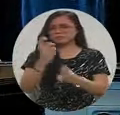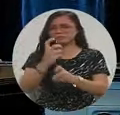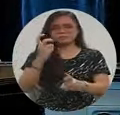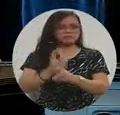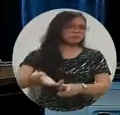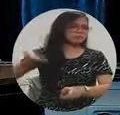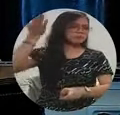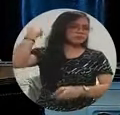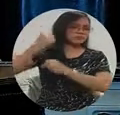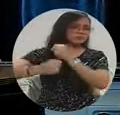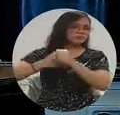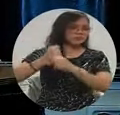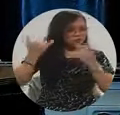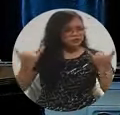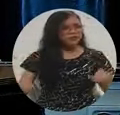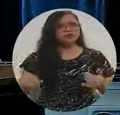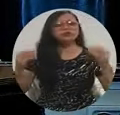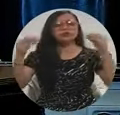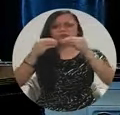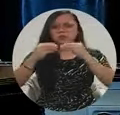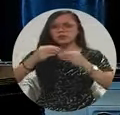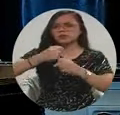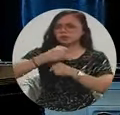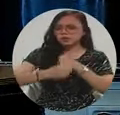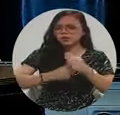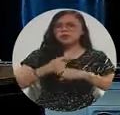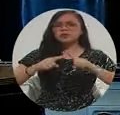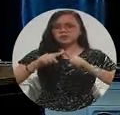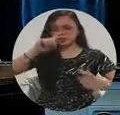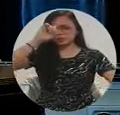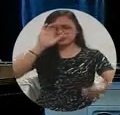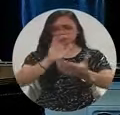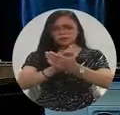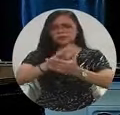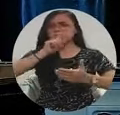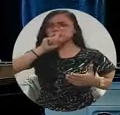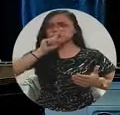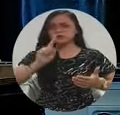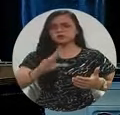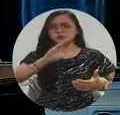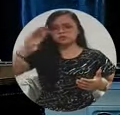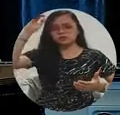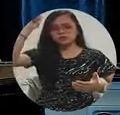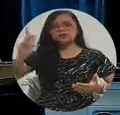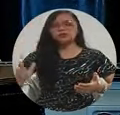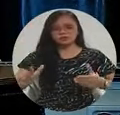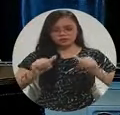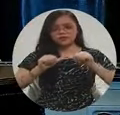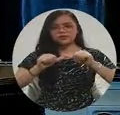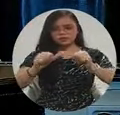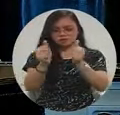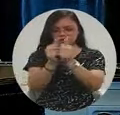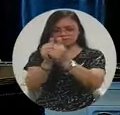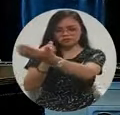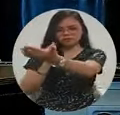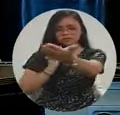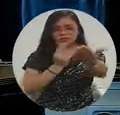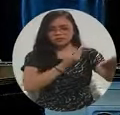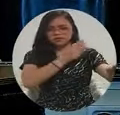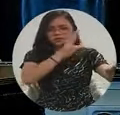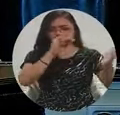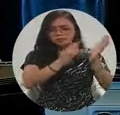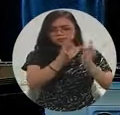2020. I know it will be harder on 2021, but we believe and we are assured that you will be with us. You